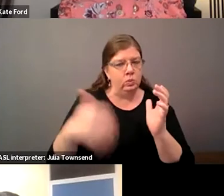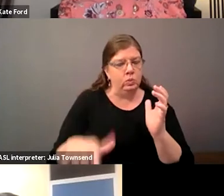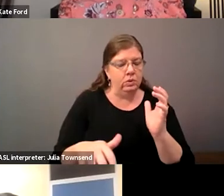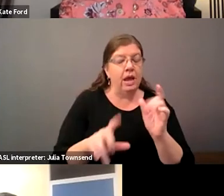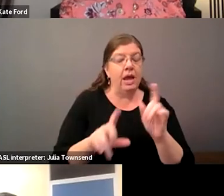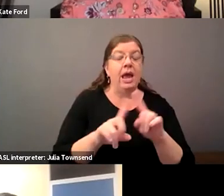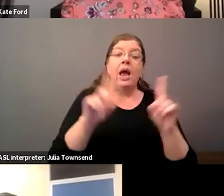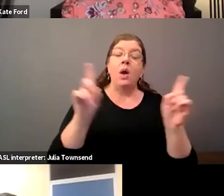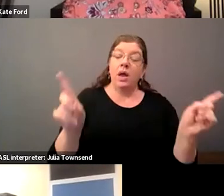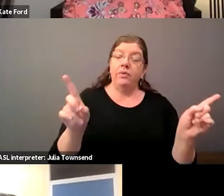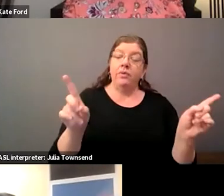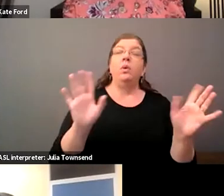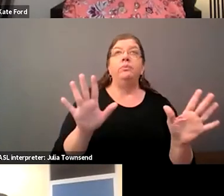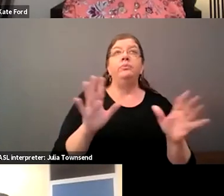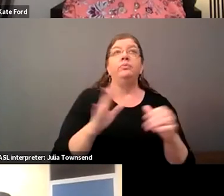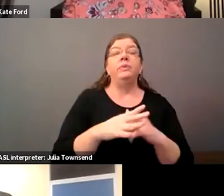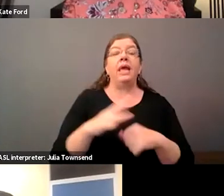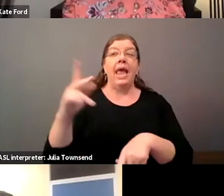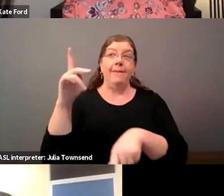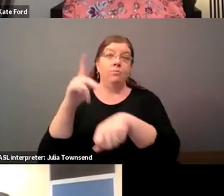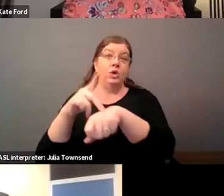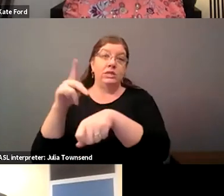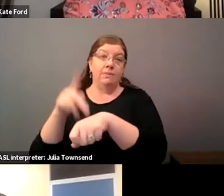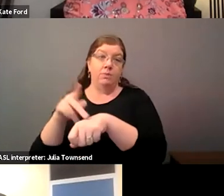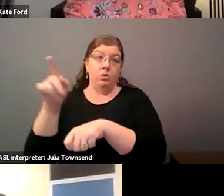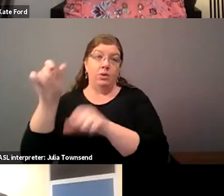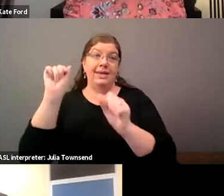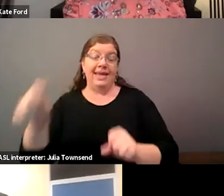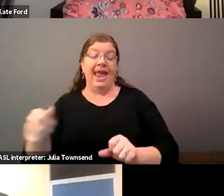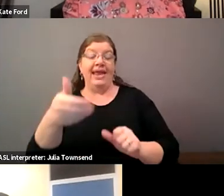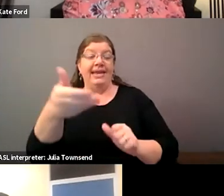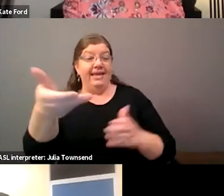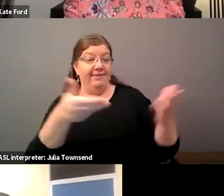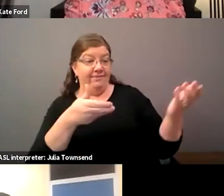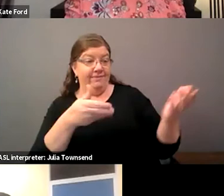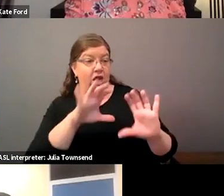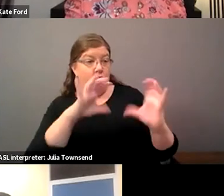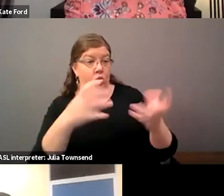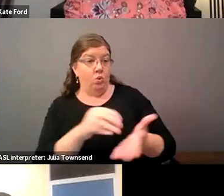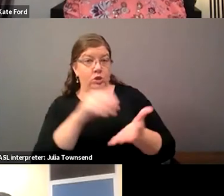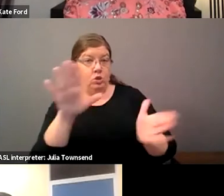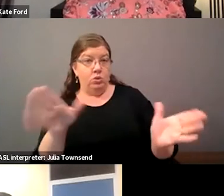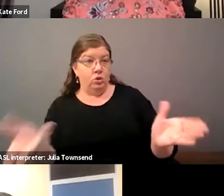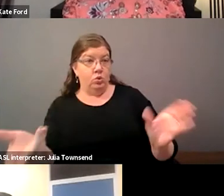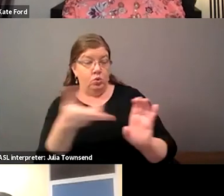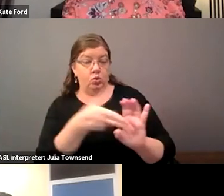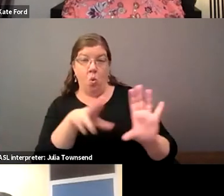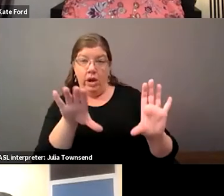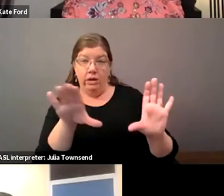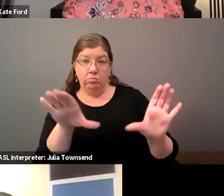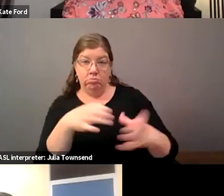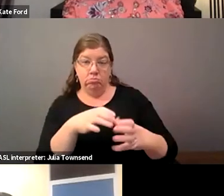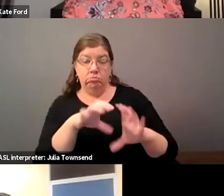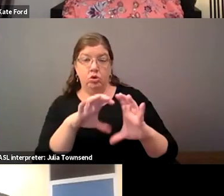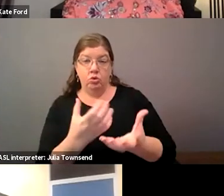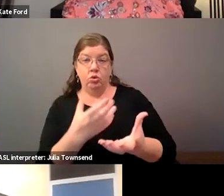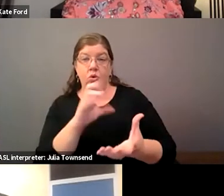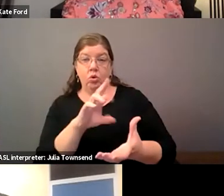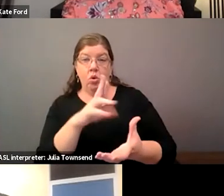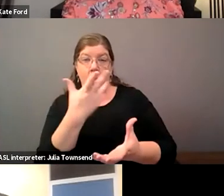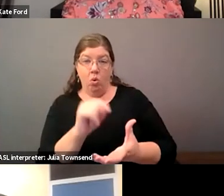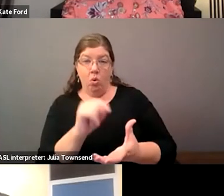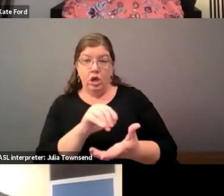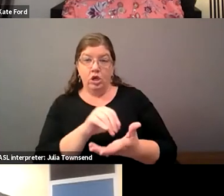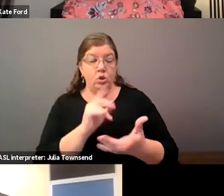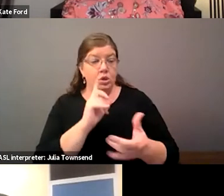will invite so a principal will invite a group of students to the cohort and a student will come for a couple